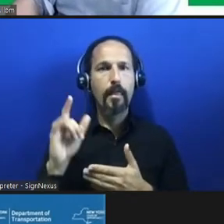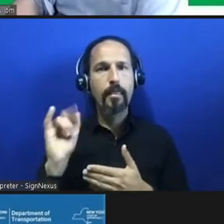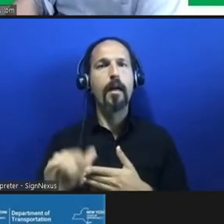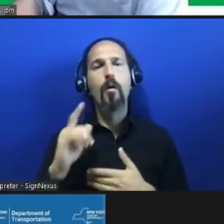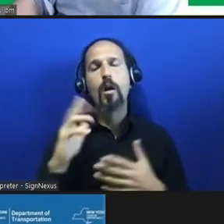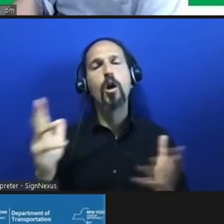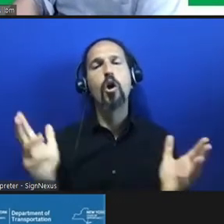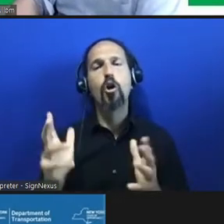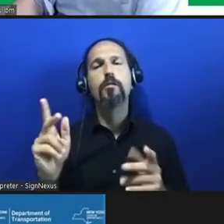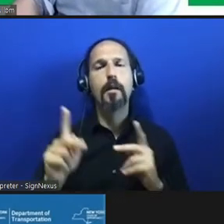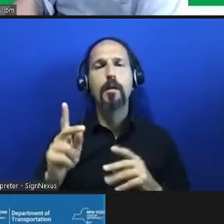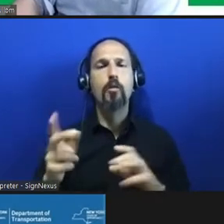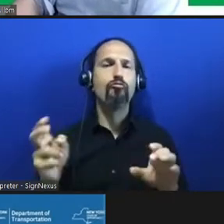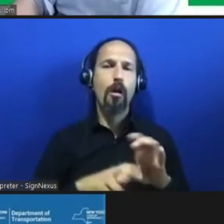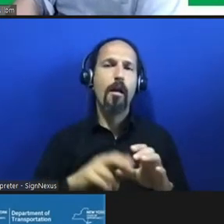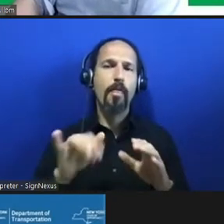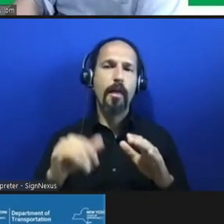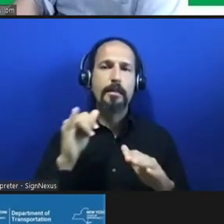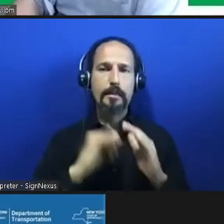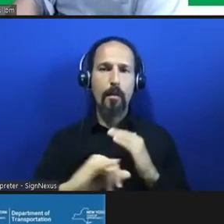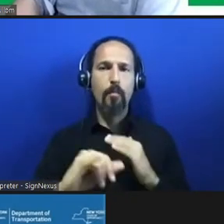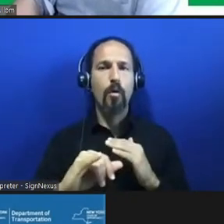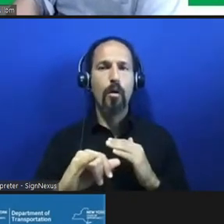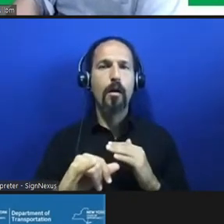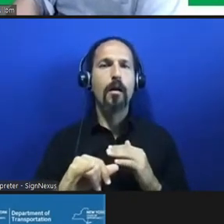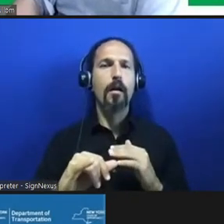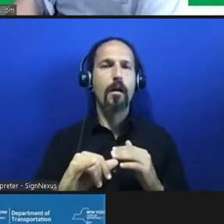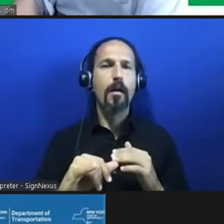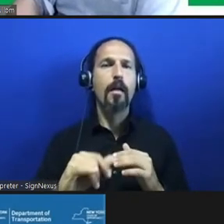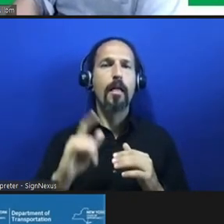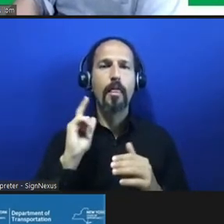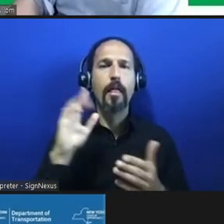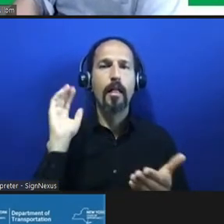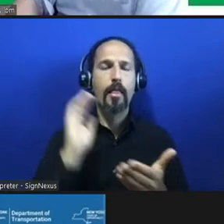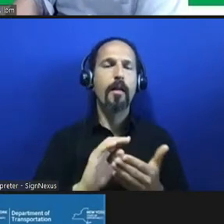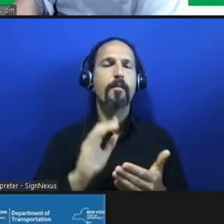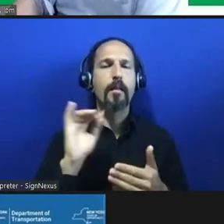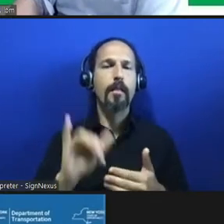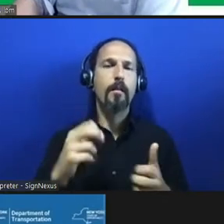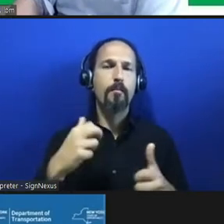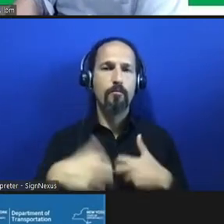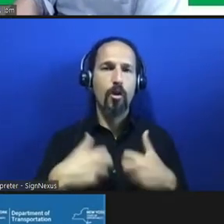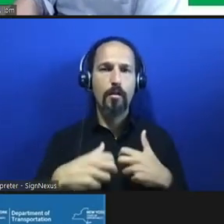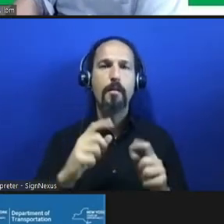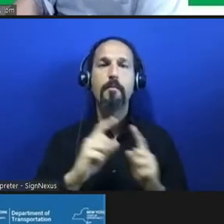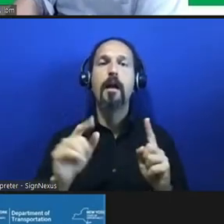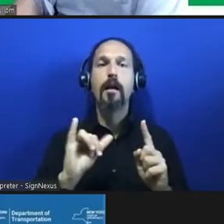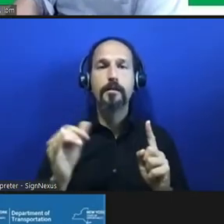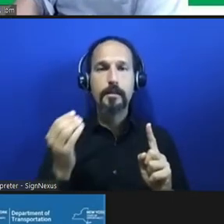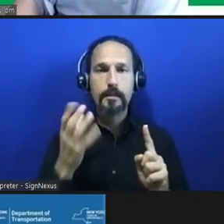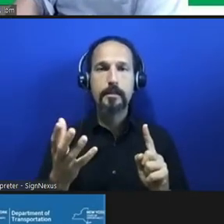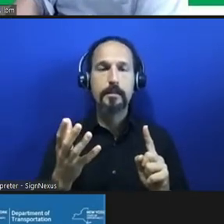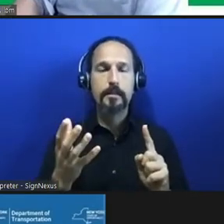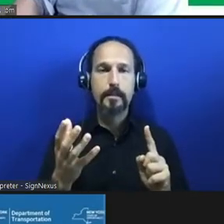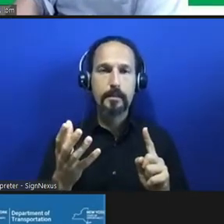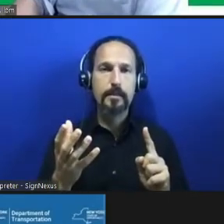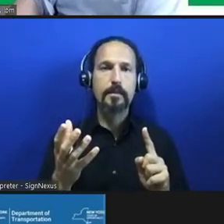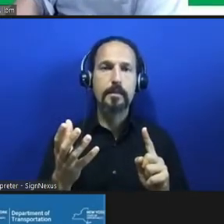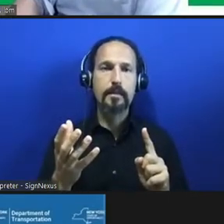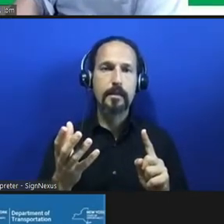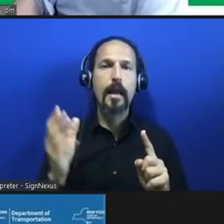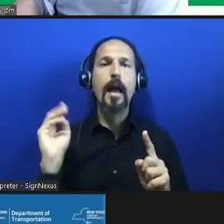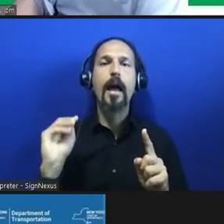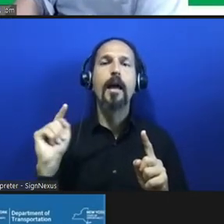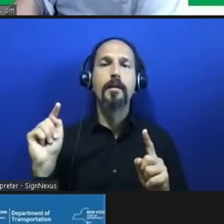have encouraged people to ride the subways and would have alleviated the problem Additionally the